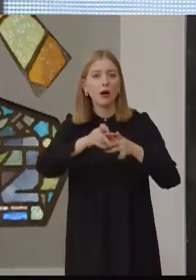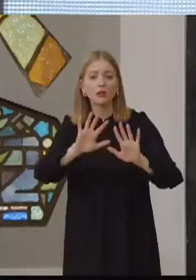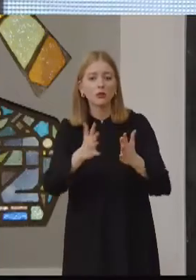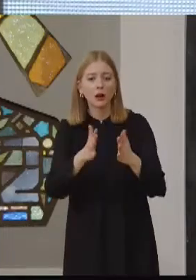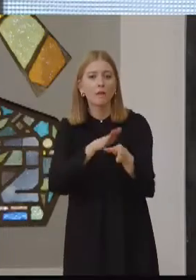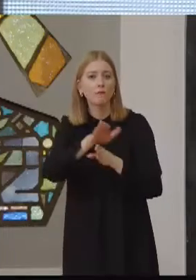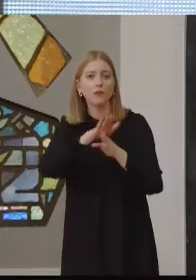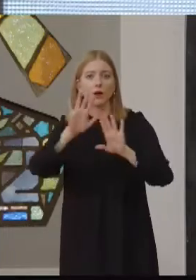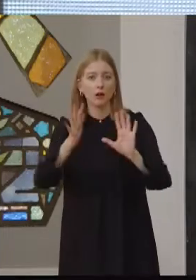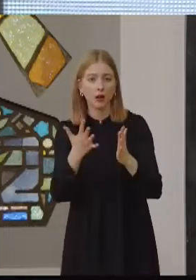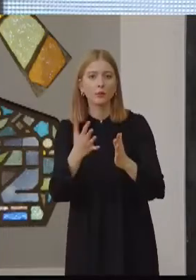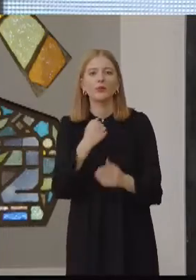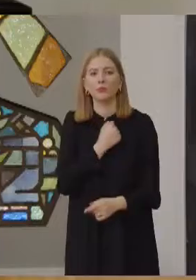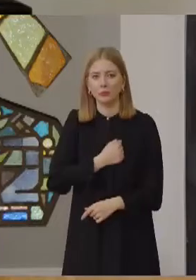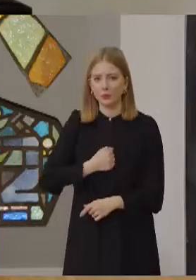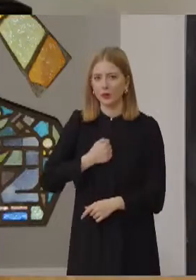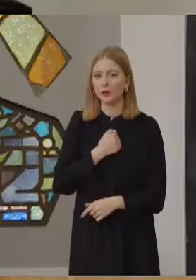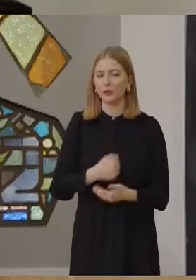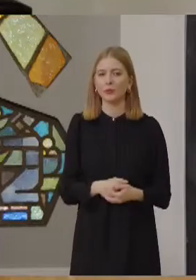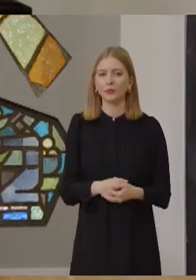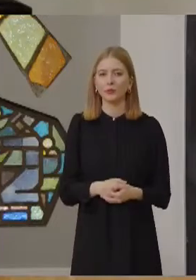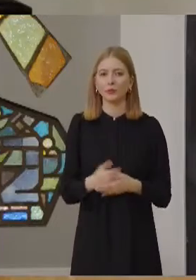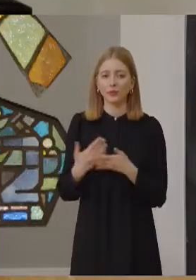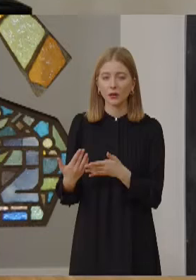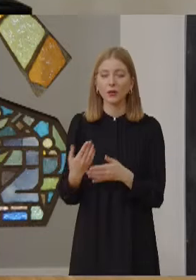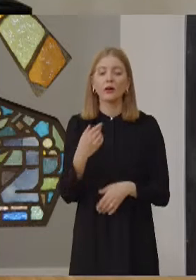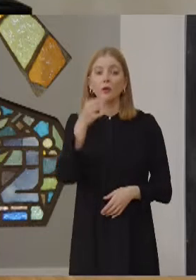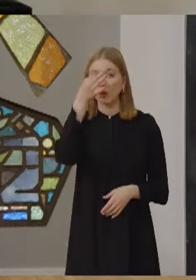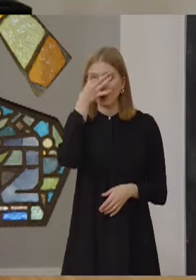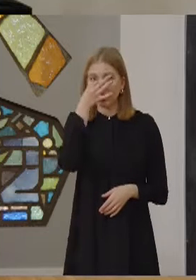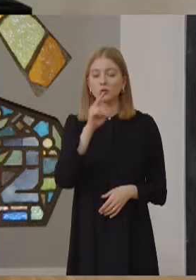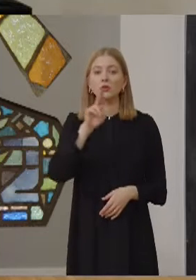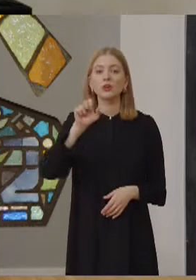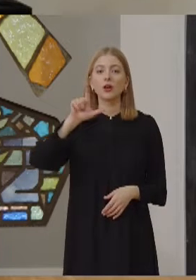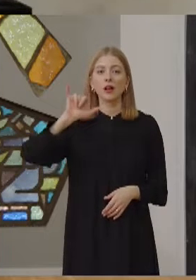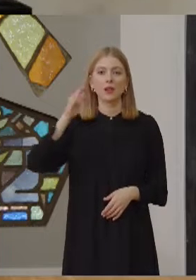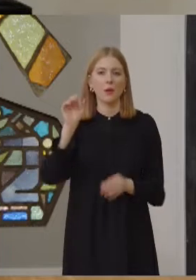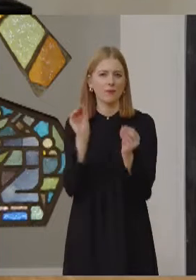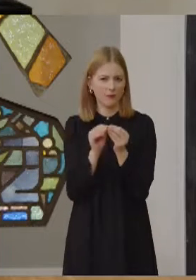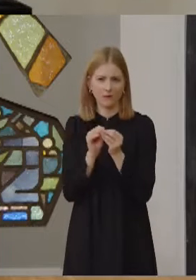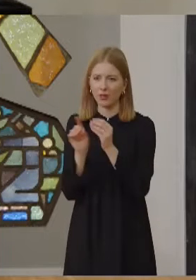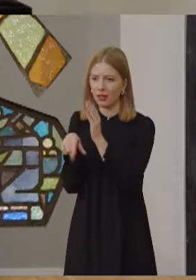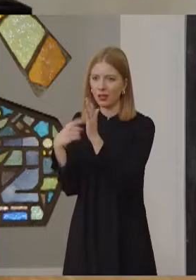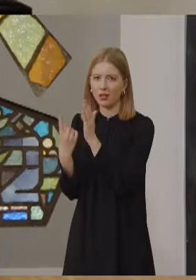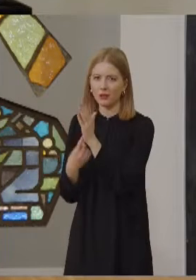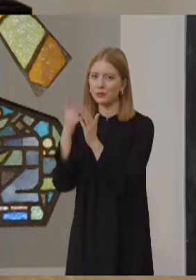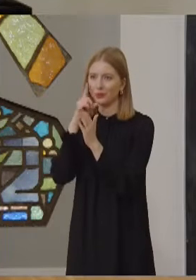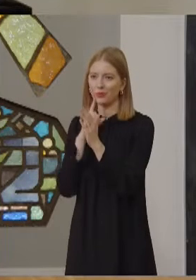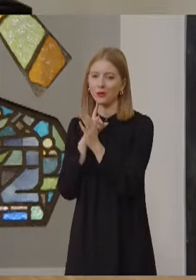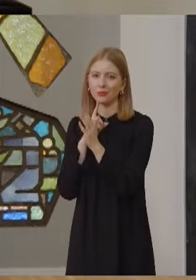that are used in the convention. There are fears to undertake responsibility. I